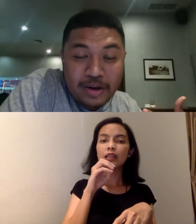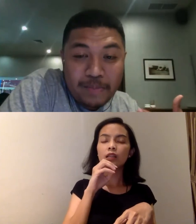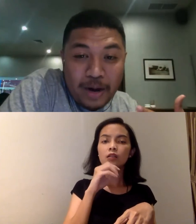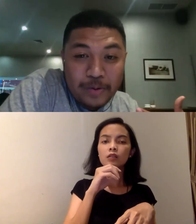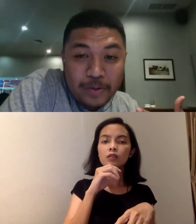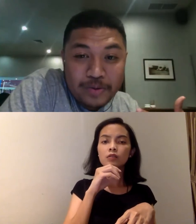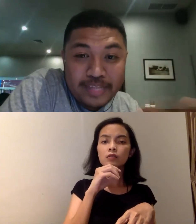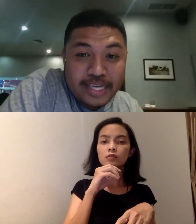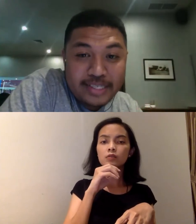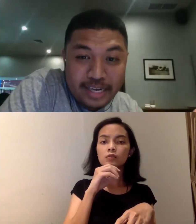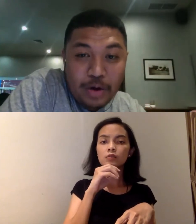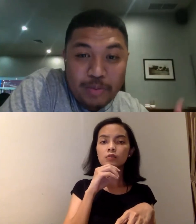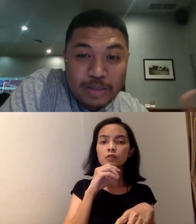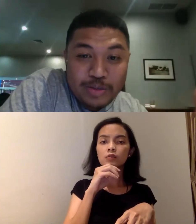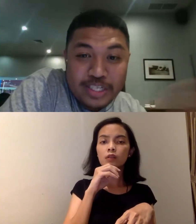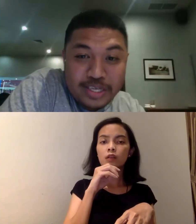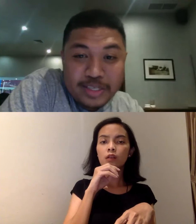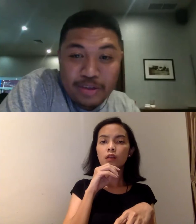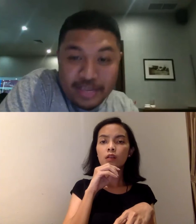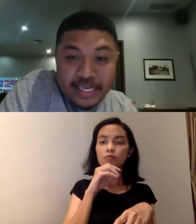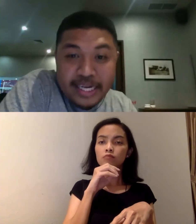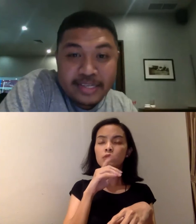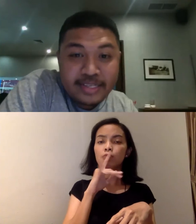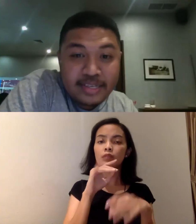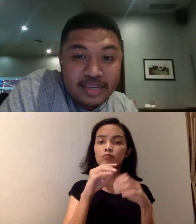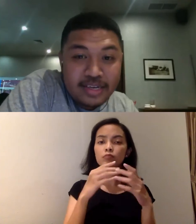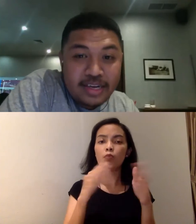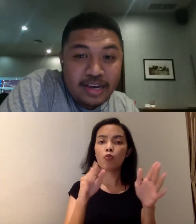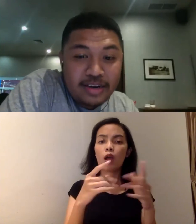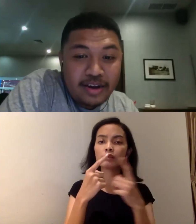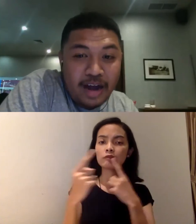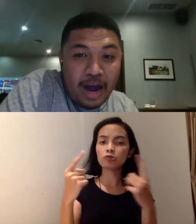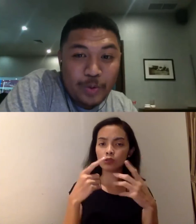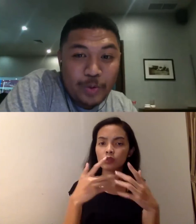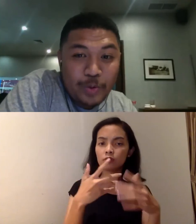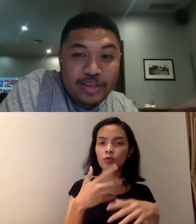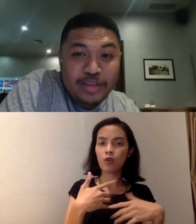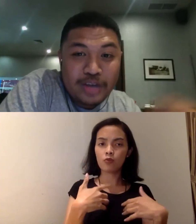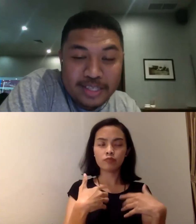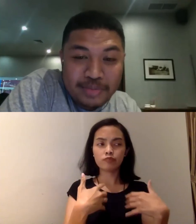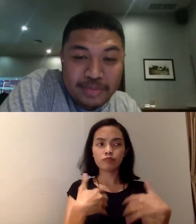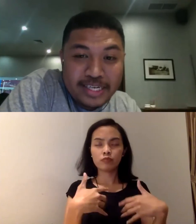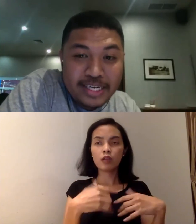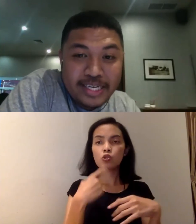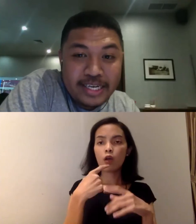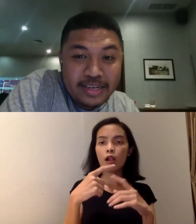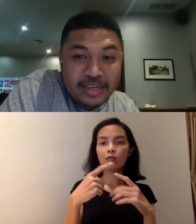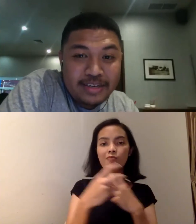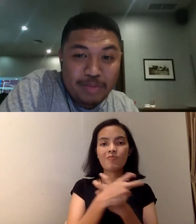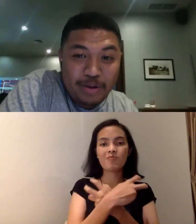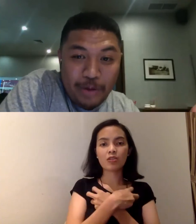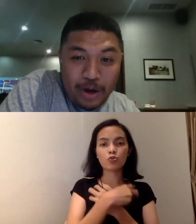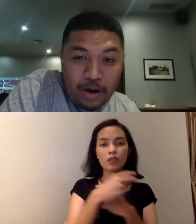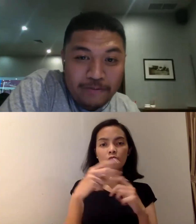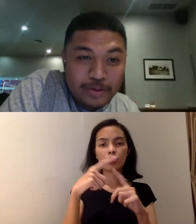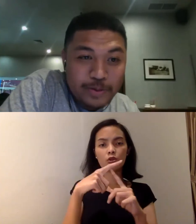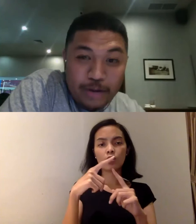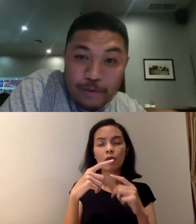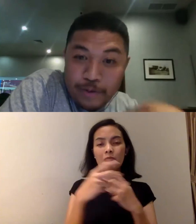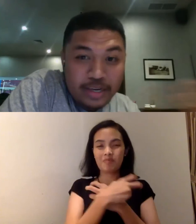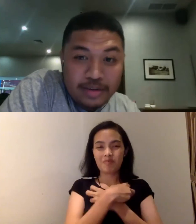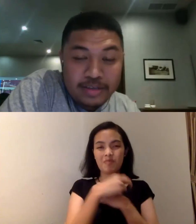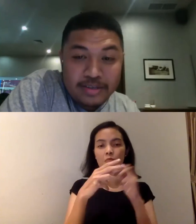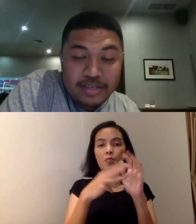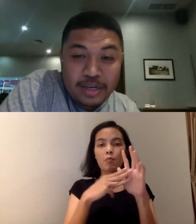about this. They open to discuss about these things and how the toxic masculinity can be very harmful to